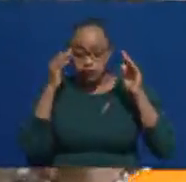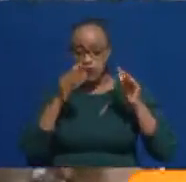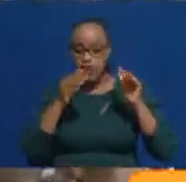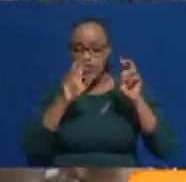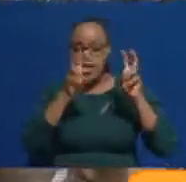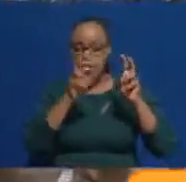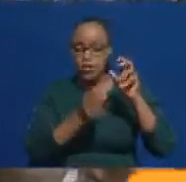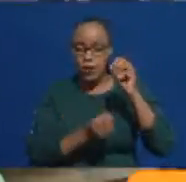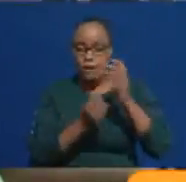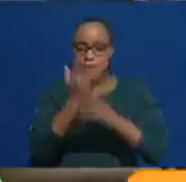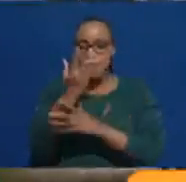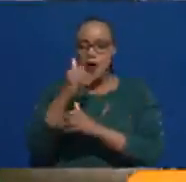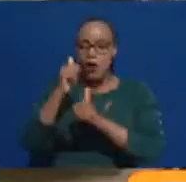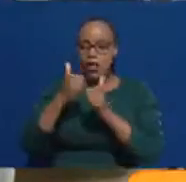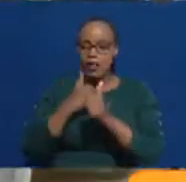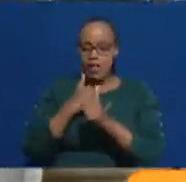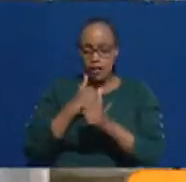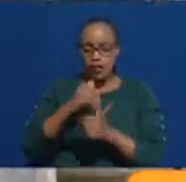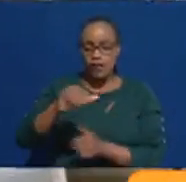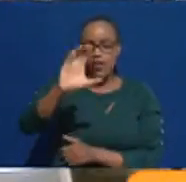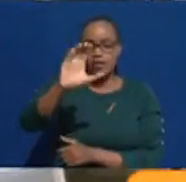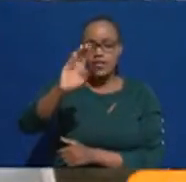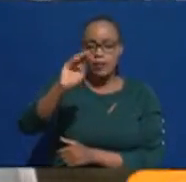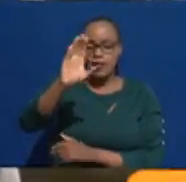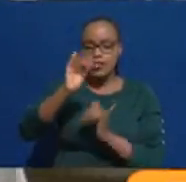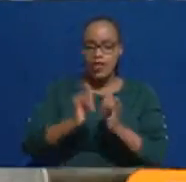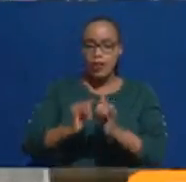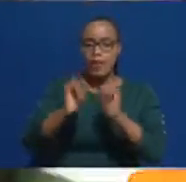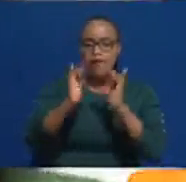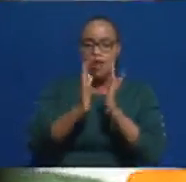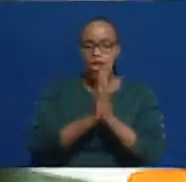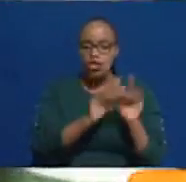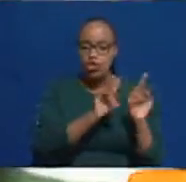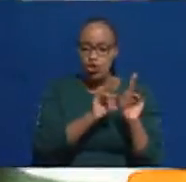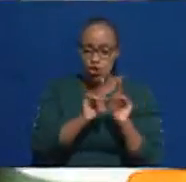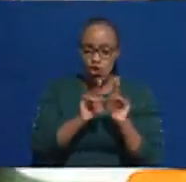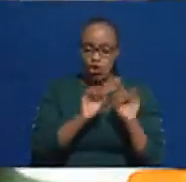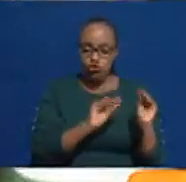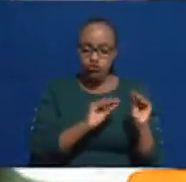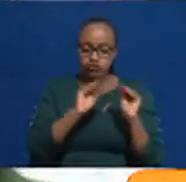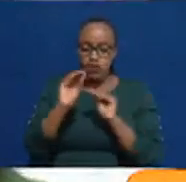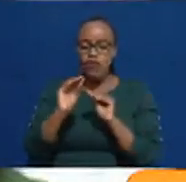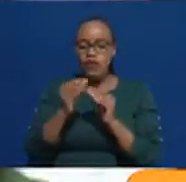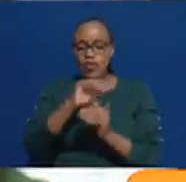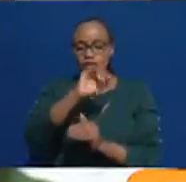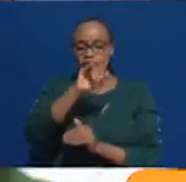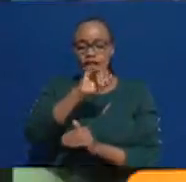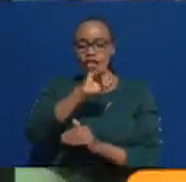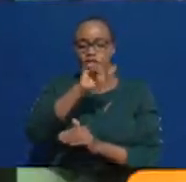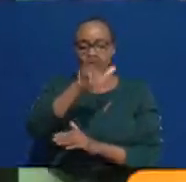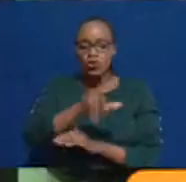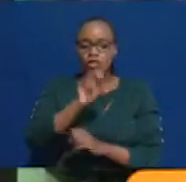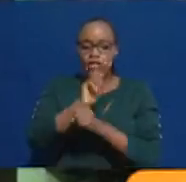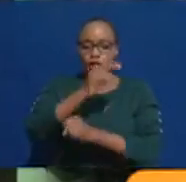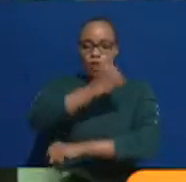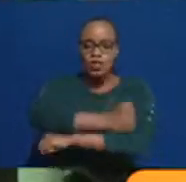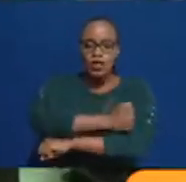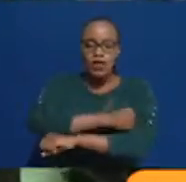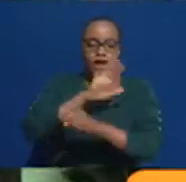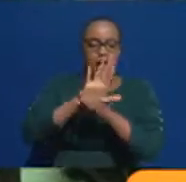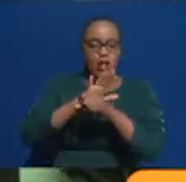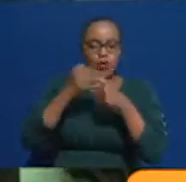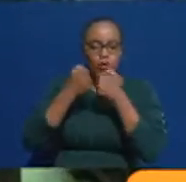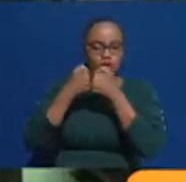masuala ibuka kwenye utekelezaji wa mtaala wa CBC na mpito wa wanafunzi wa sekondari msingi ambao wamekabiliwa na changamoto si